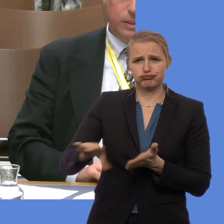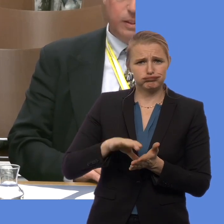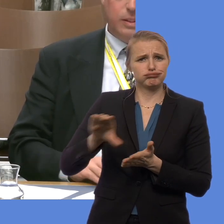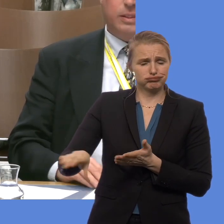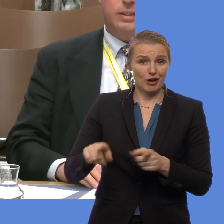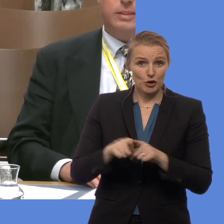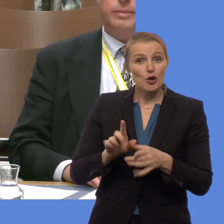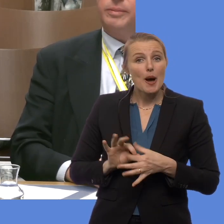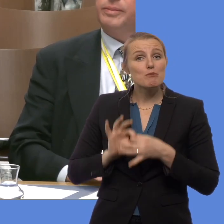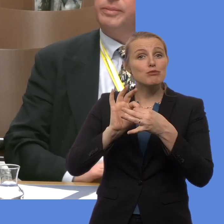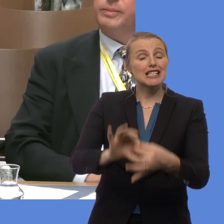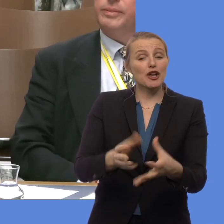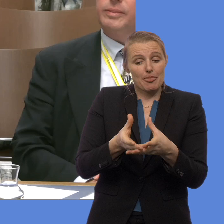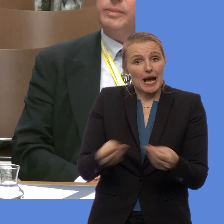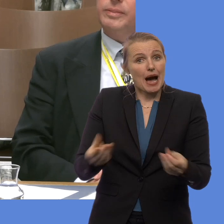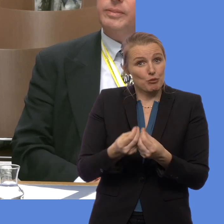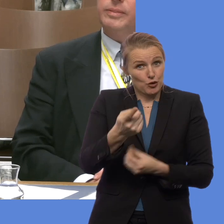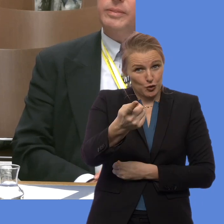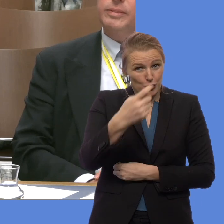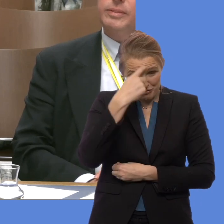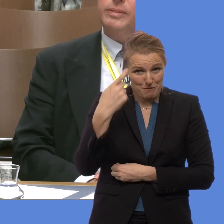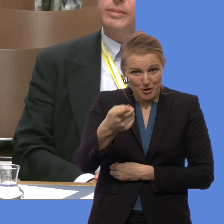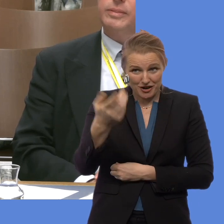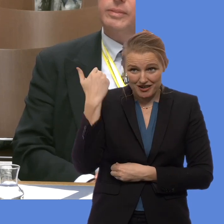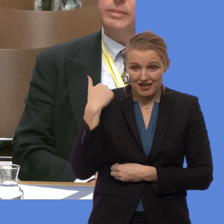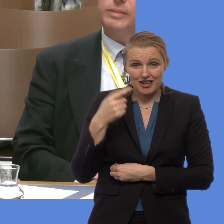with yourselves and trying to ready the